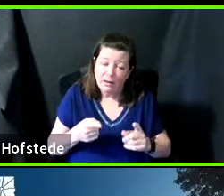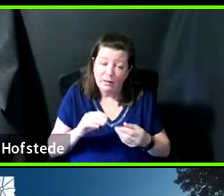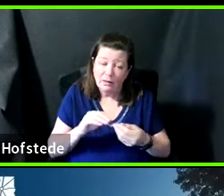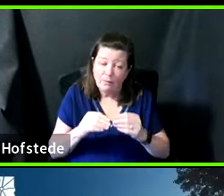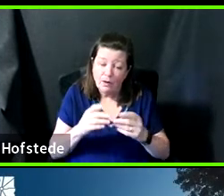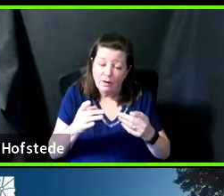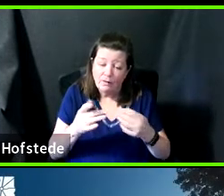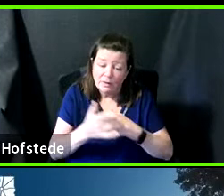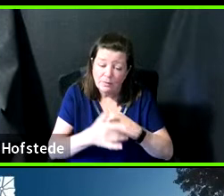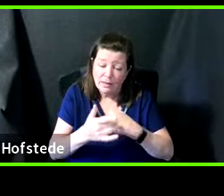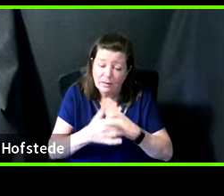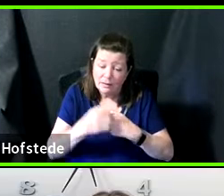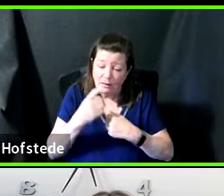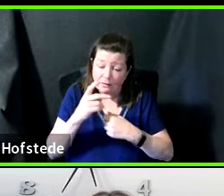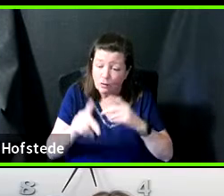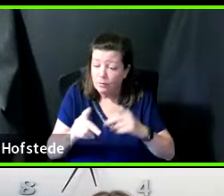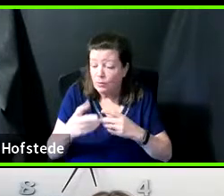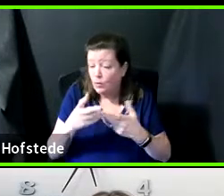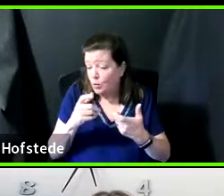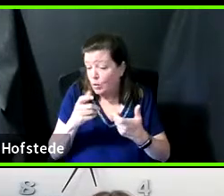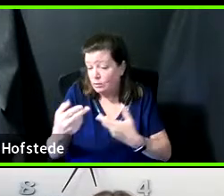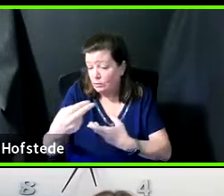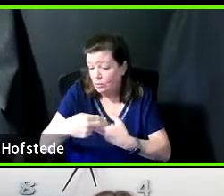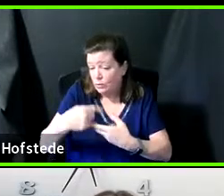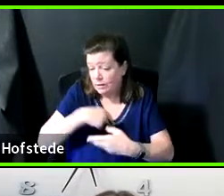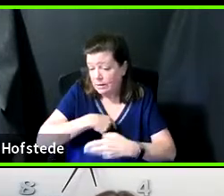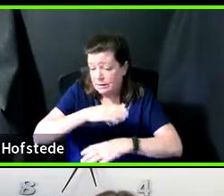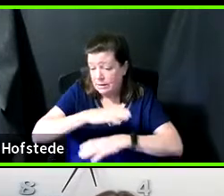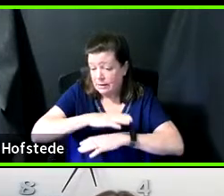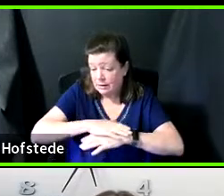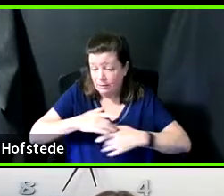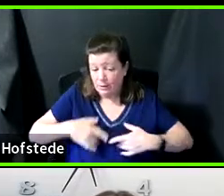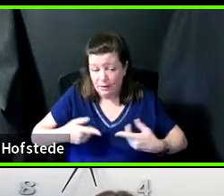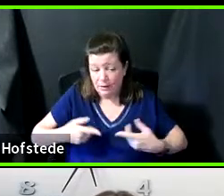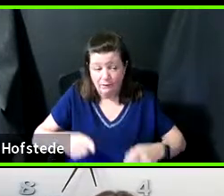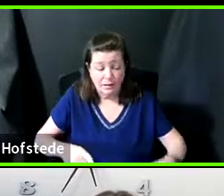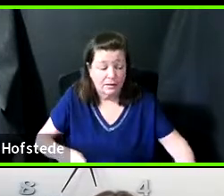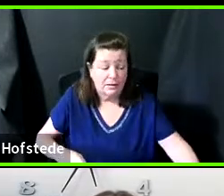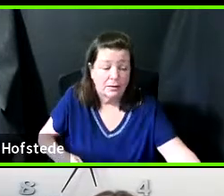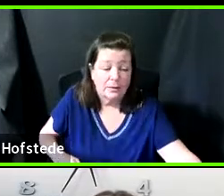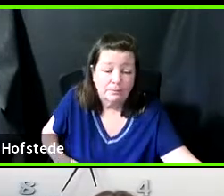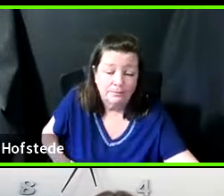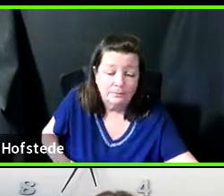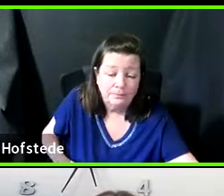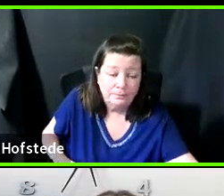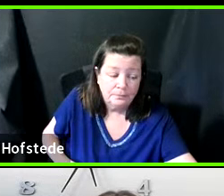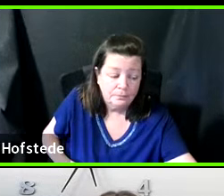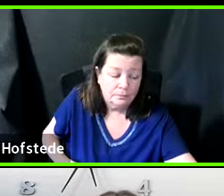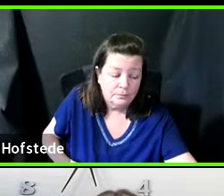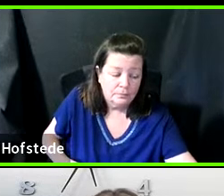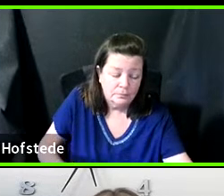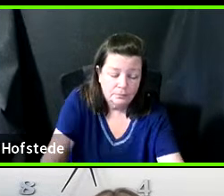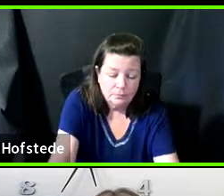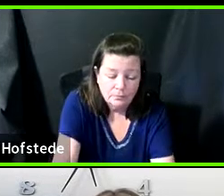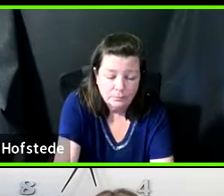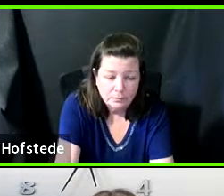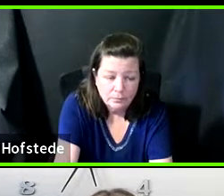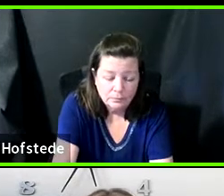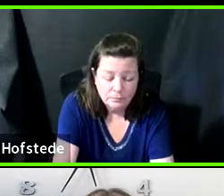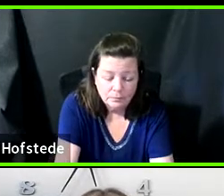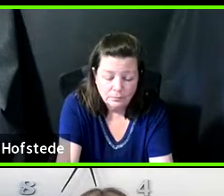at each of the tabling events. But just engaging interest. Are other folks